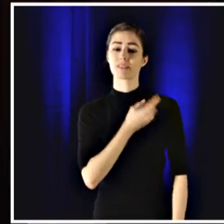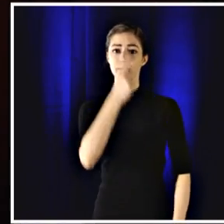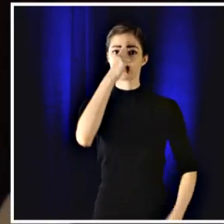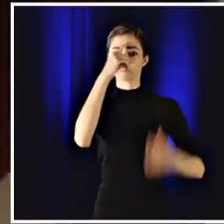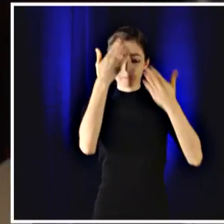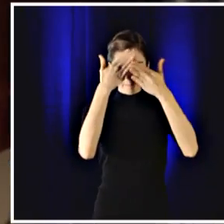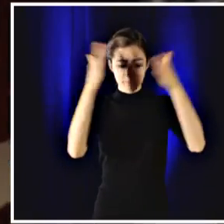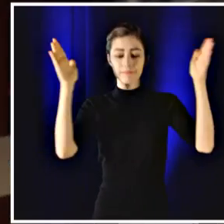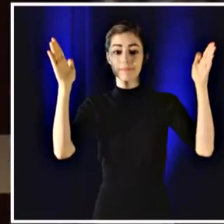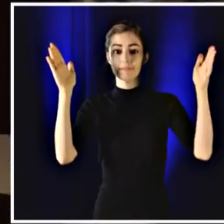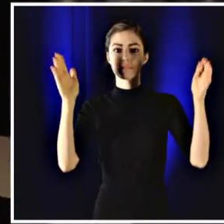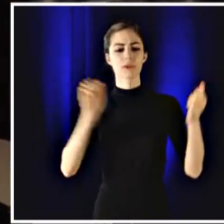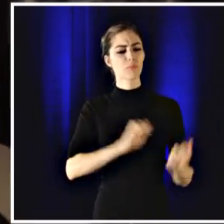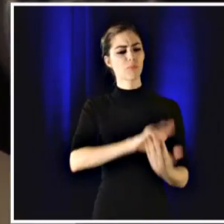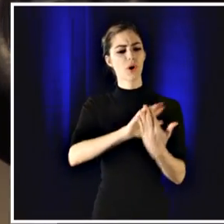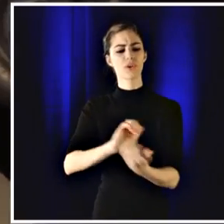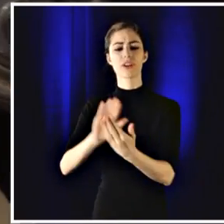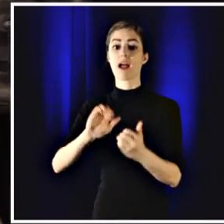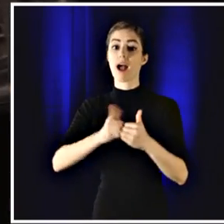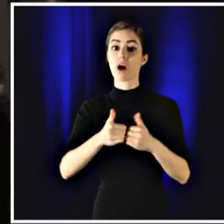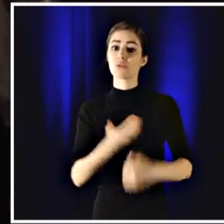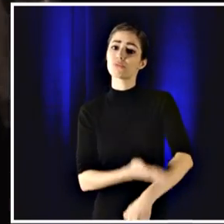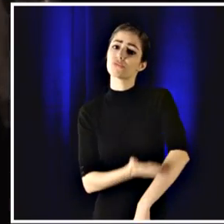ways in which we can improve our world.